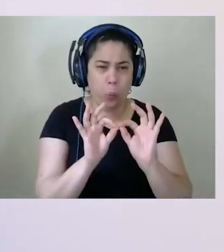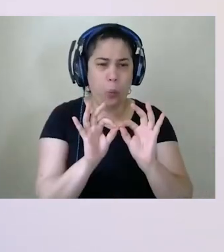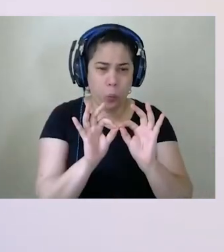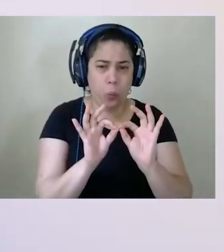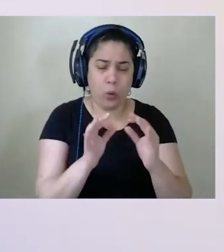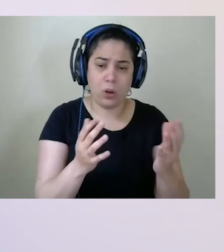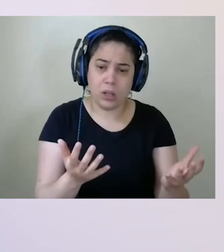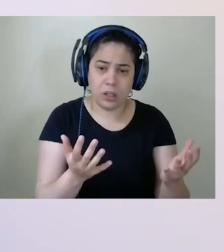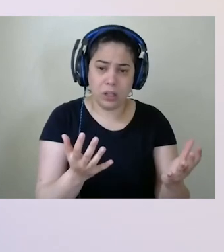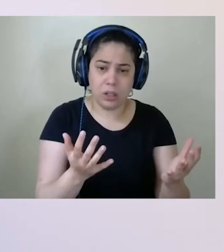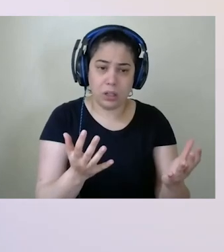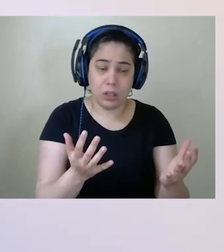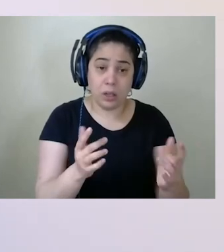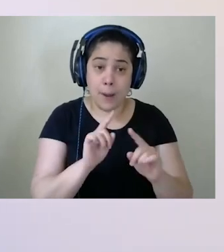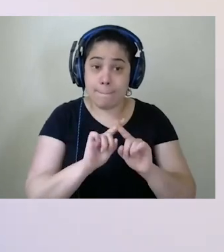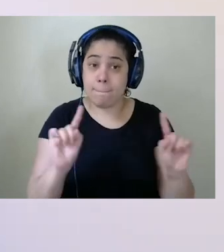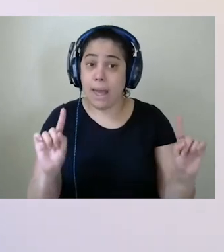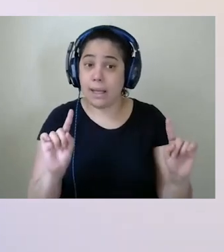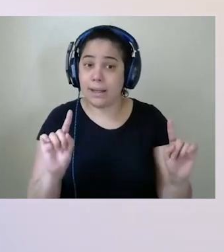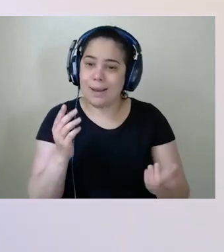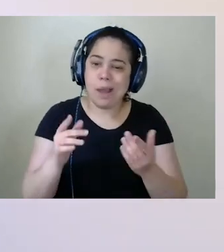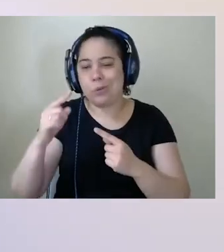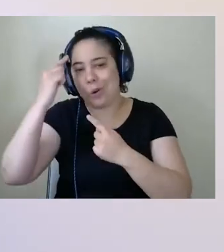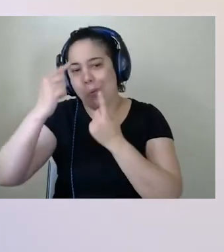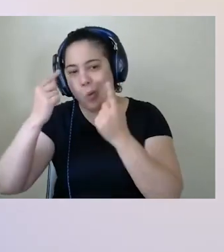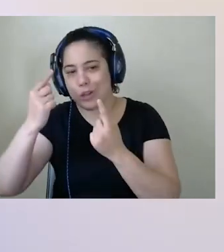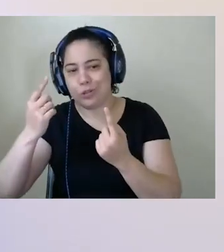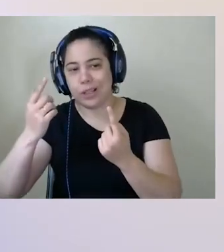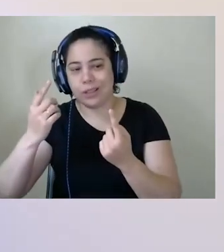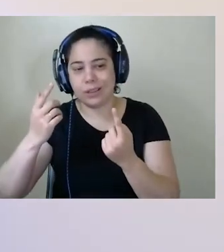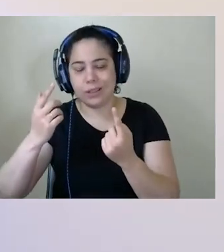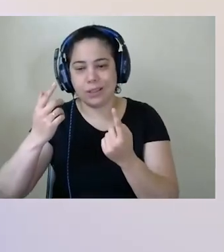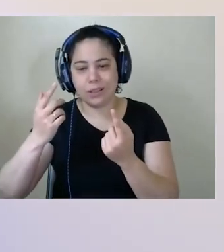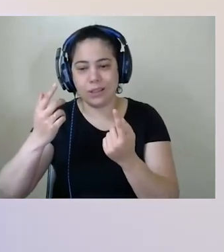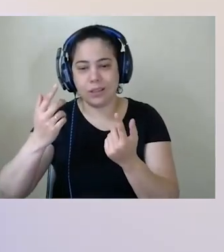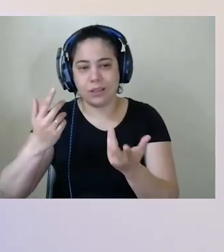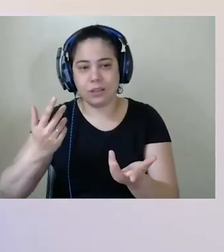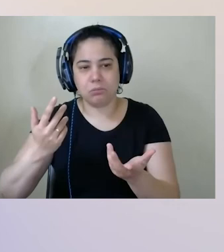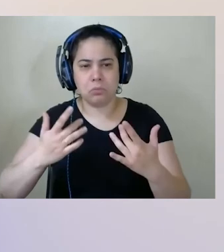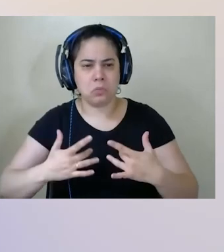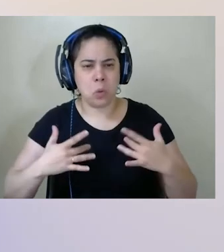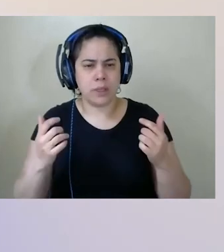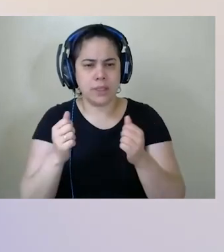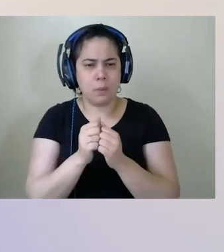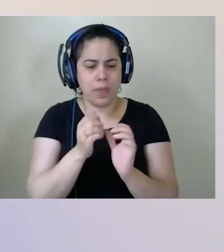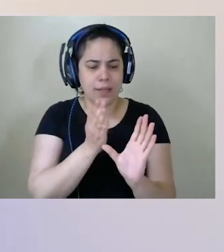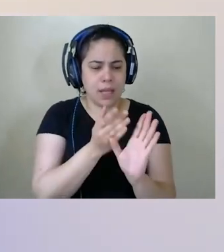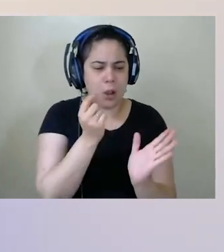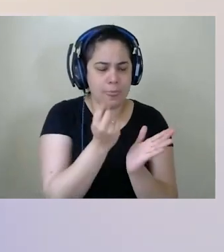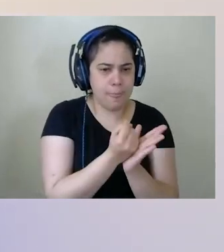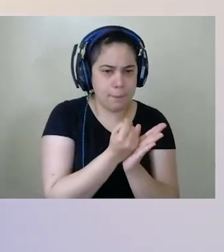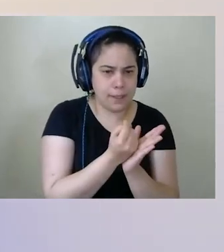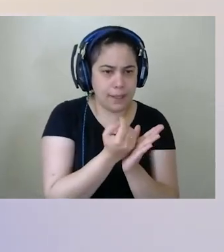But you know, it does lead you to wonder, when you look at this brain, what's going on in psychotherapy if there's